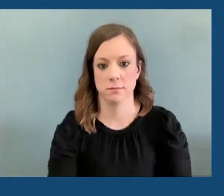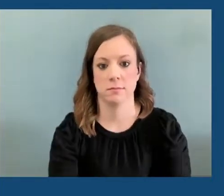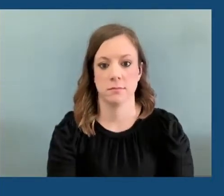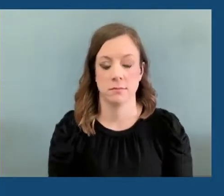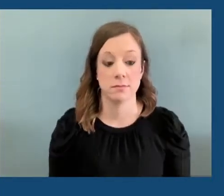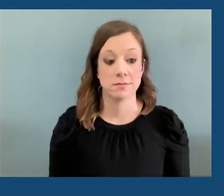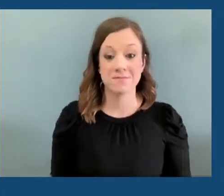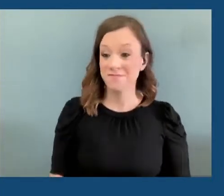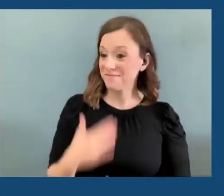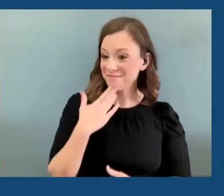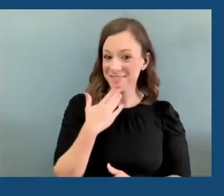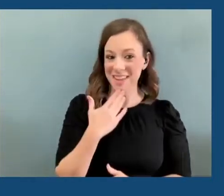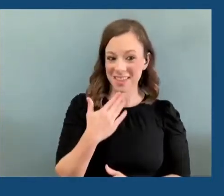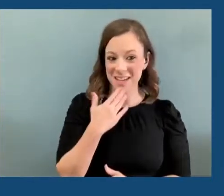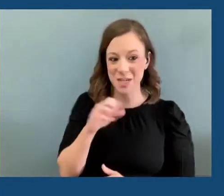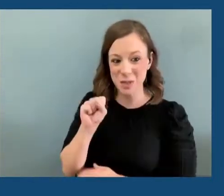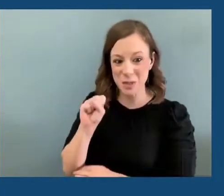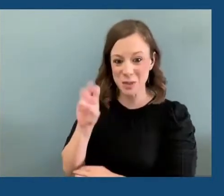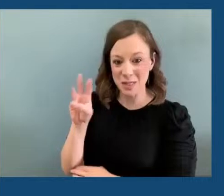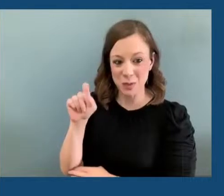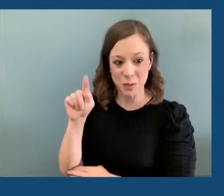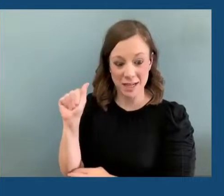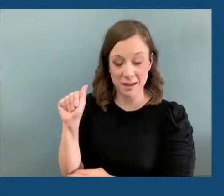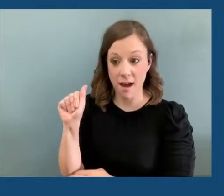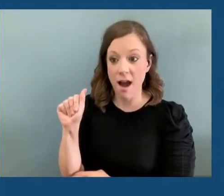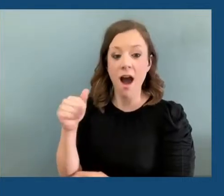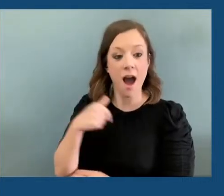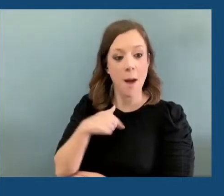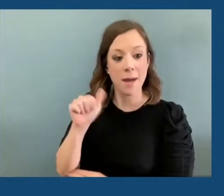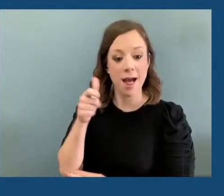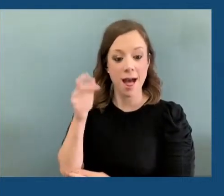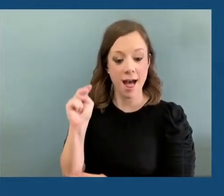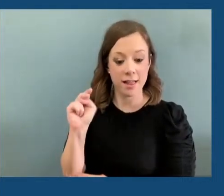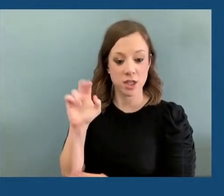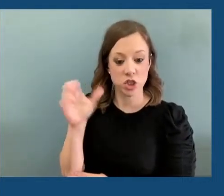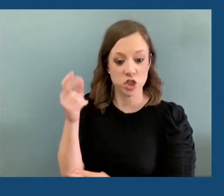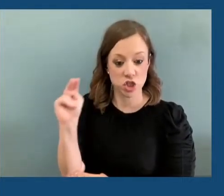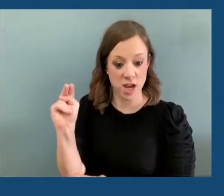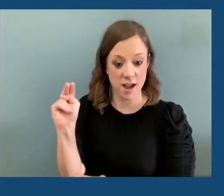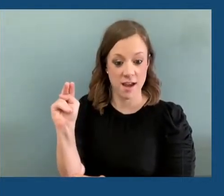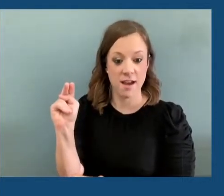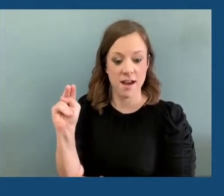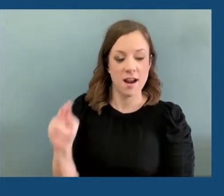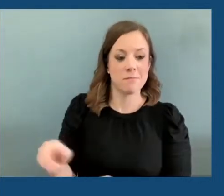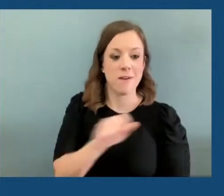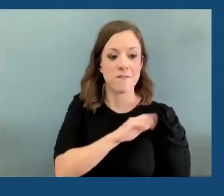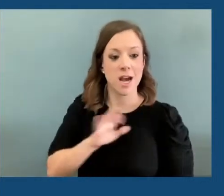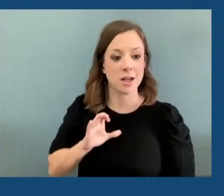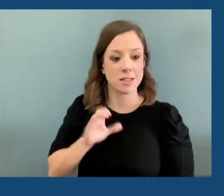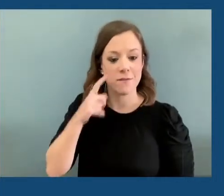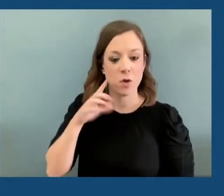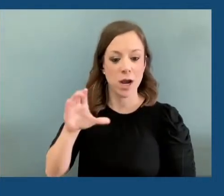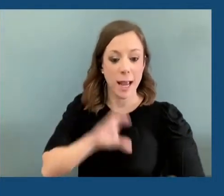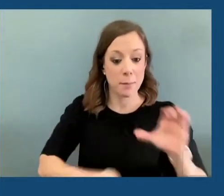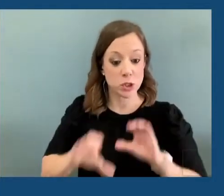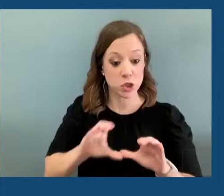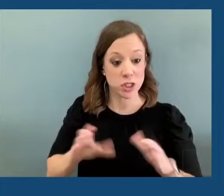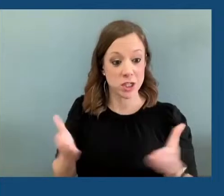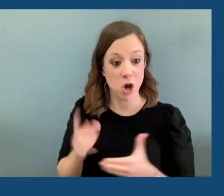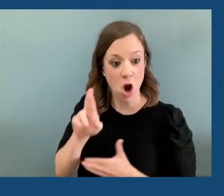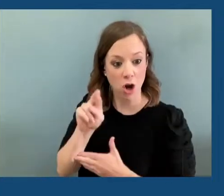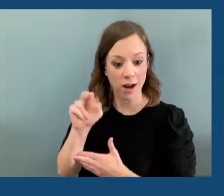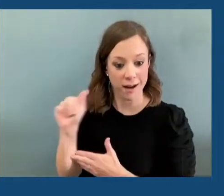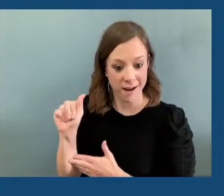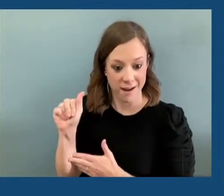Thank you, Sweta. So I'm Alan Chen, faculty in chemistry in the RNA Institute, and I want to highlight some of the projects that we've been doing.